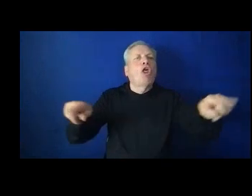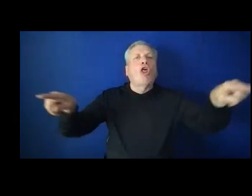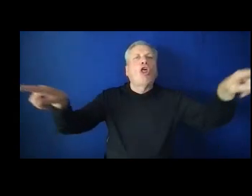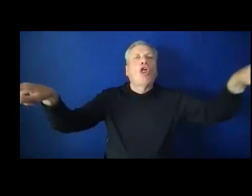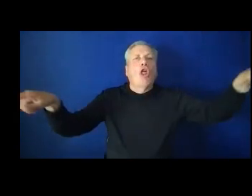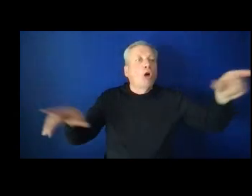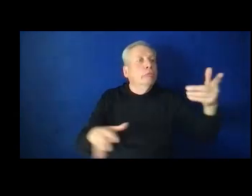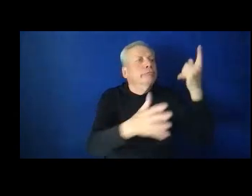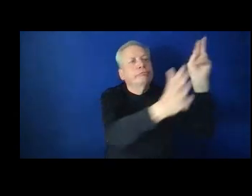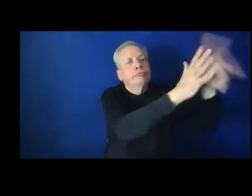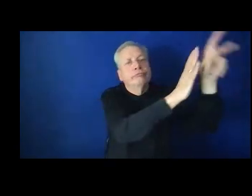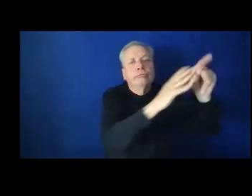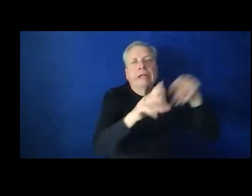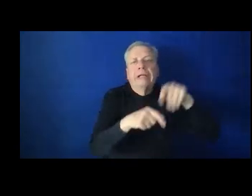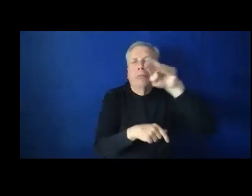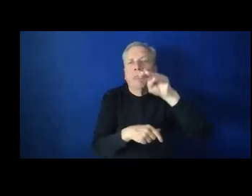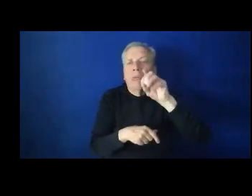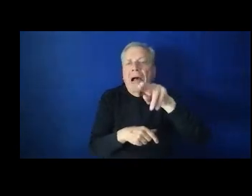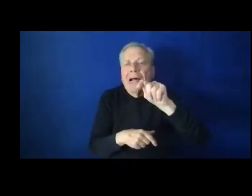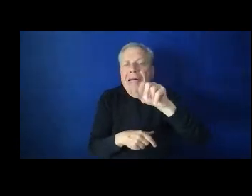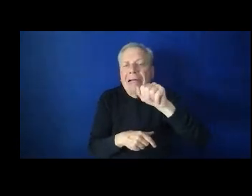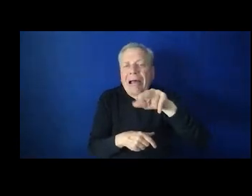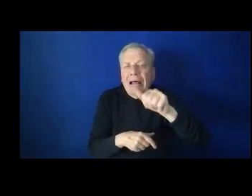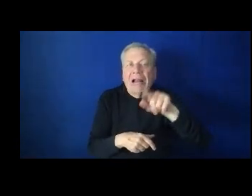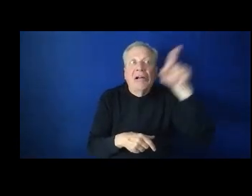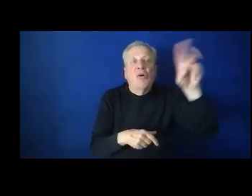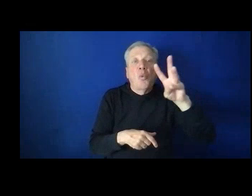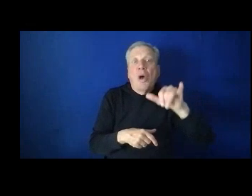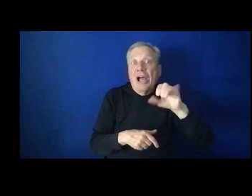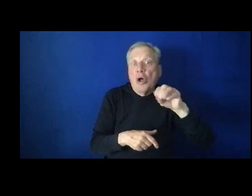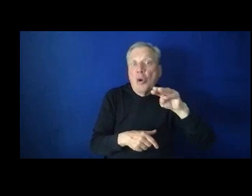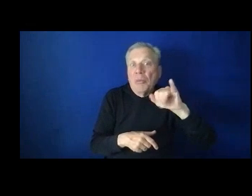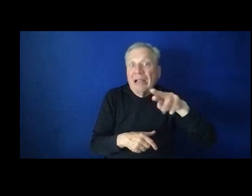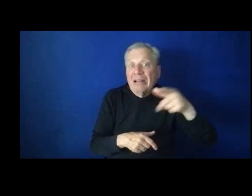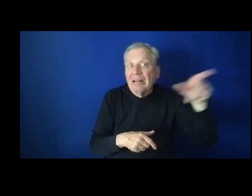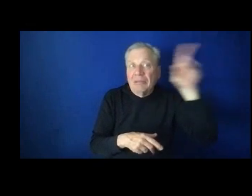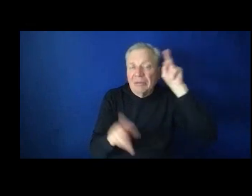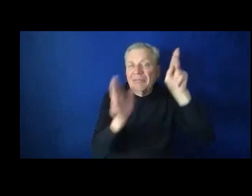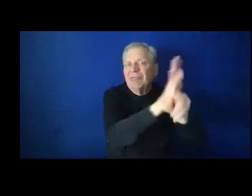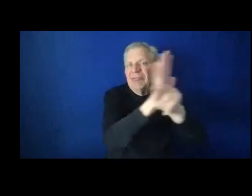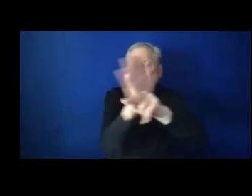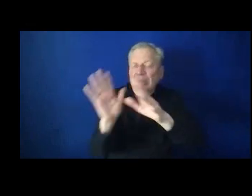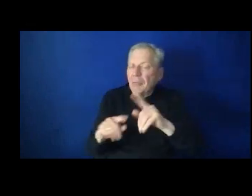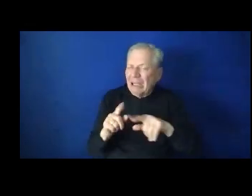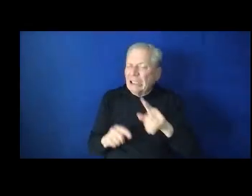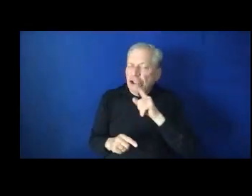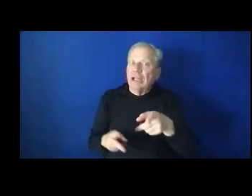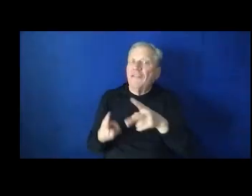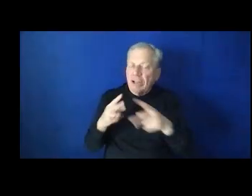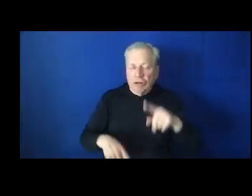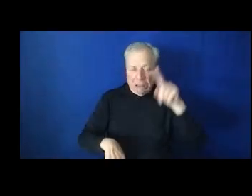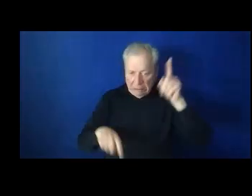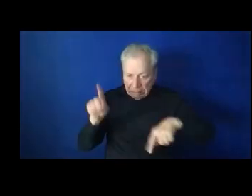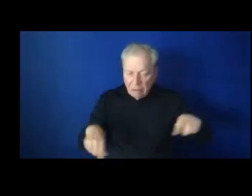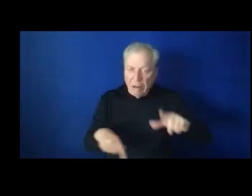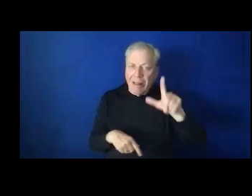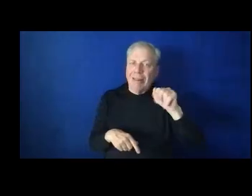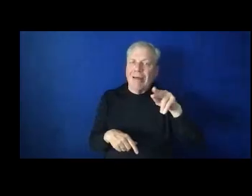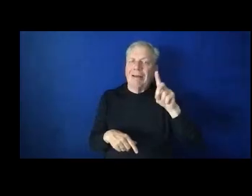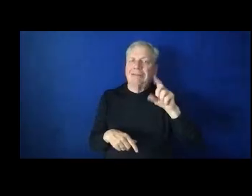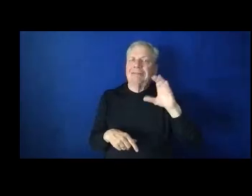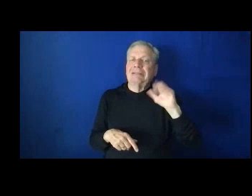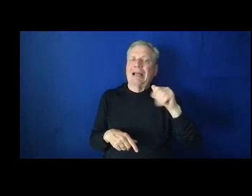harvested in Montana and a little bit in Wyoming. And so again, the point I want to make here is that it's a very dynamic landscape when it comes to